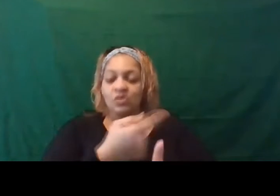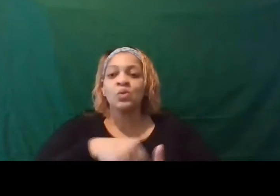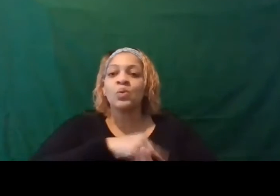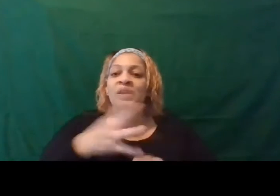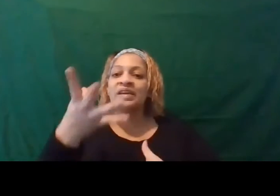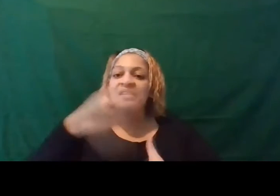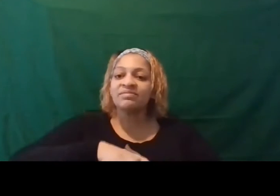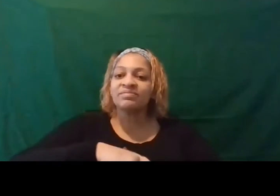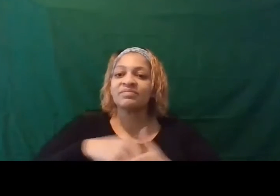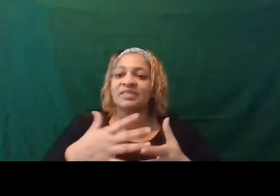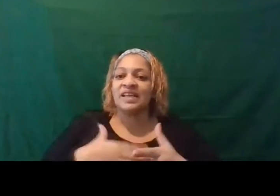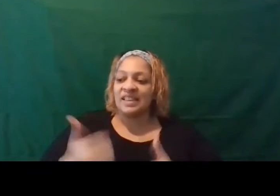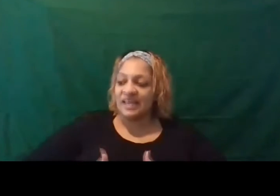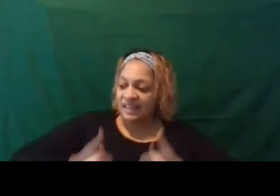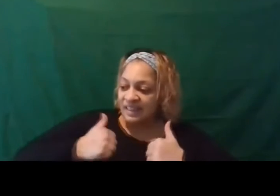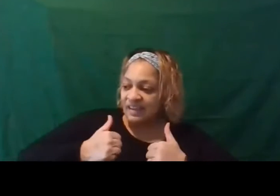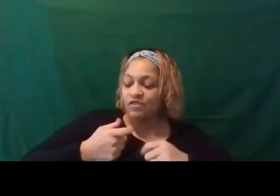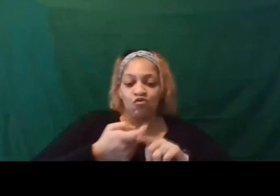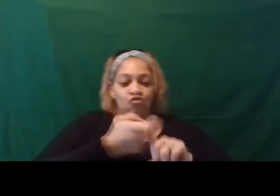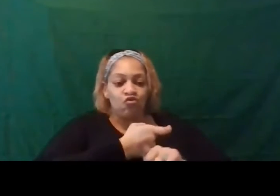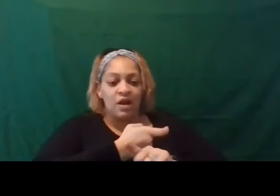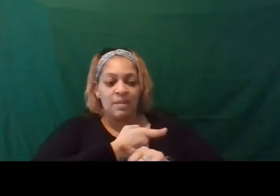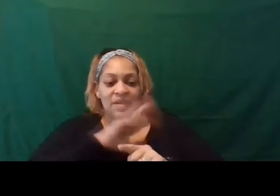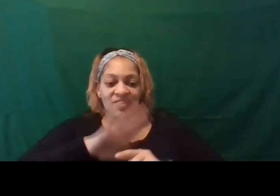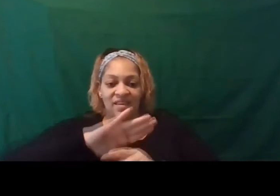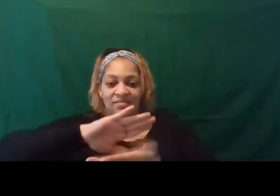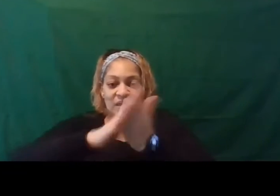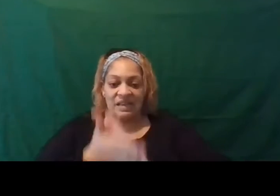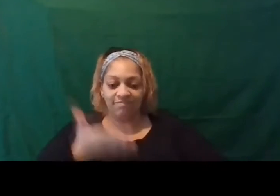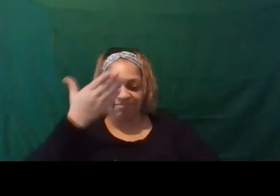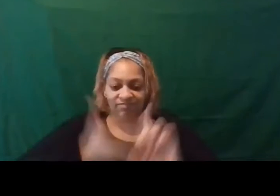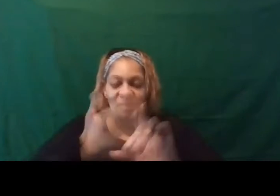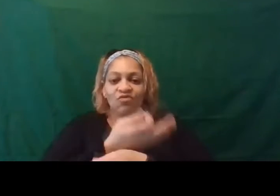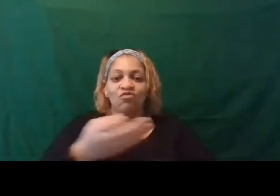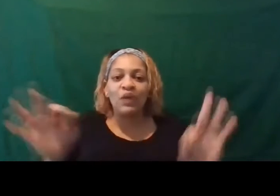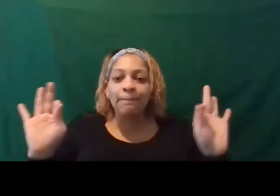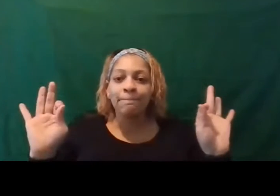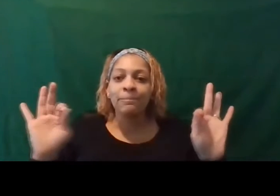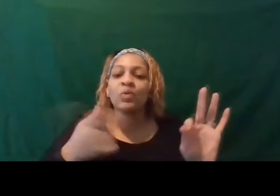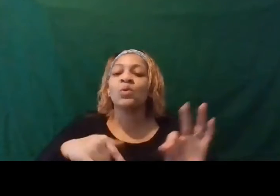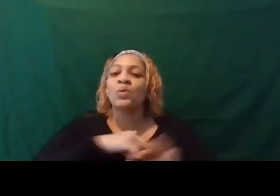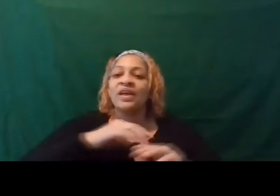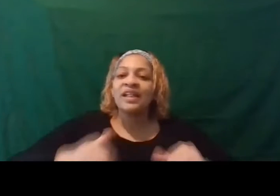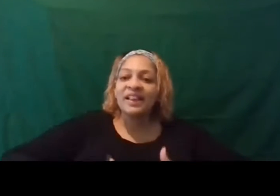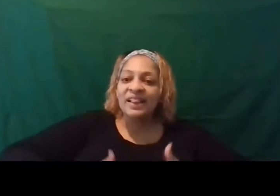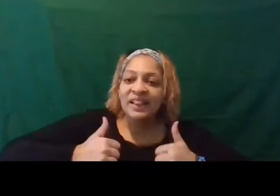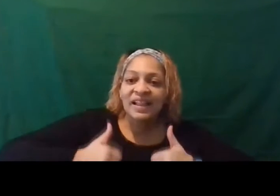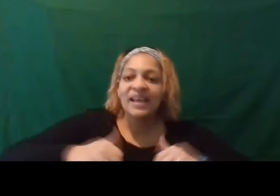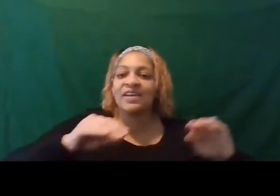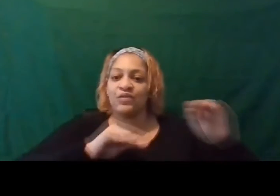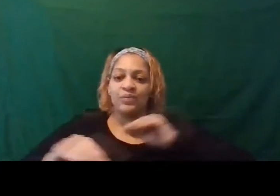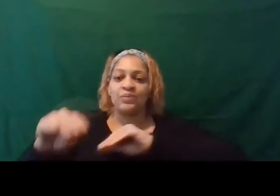live from and as that very freedom. As we live, move, and have our